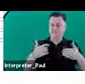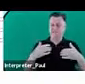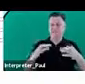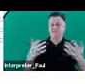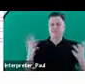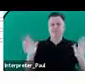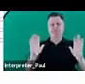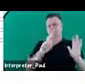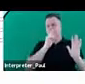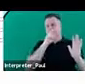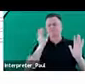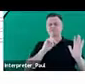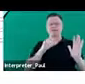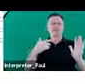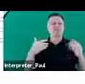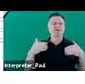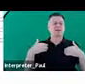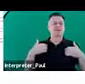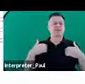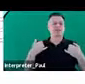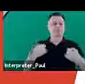just stated, I have a health condition.